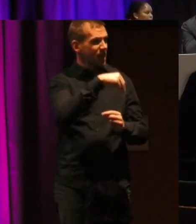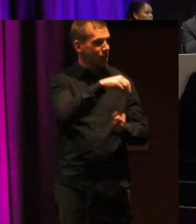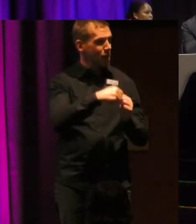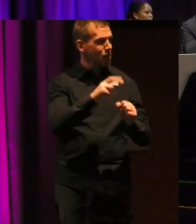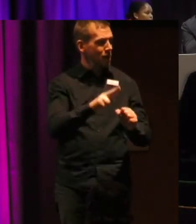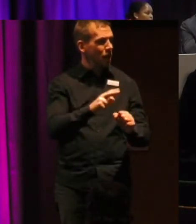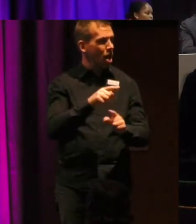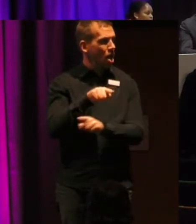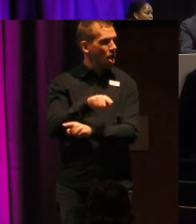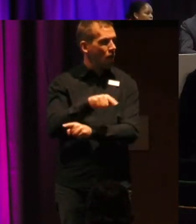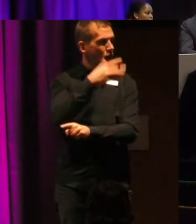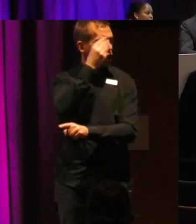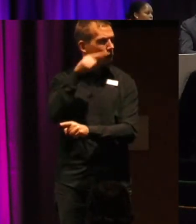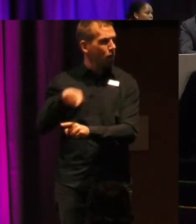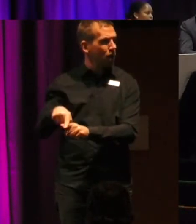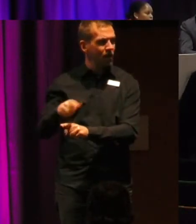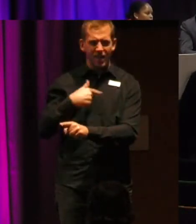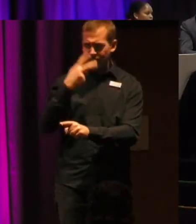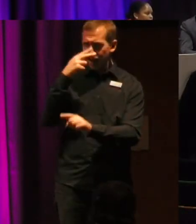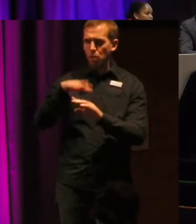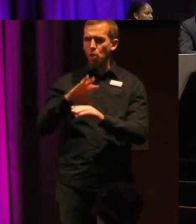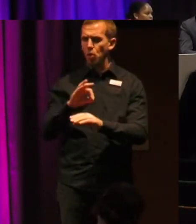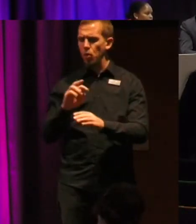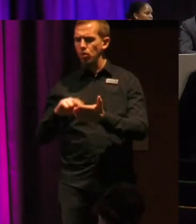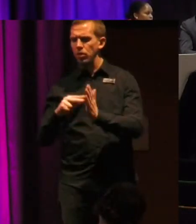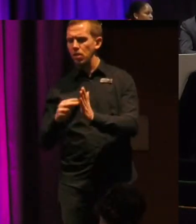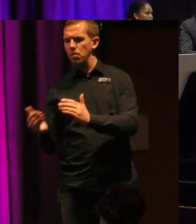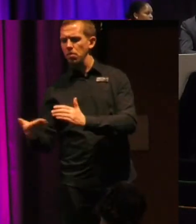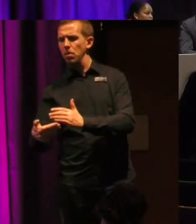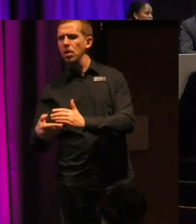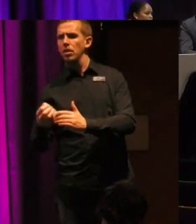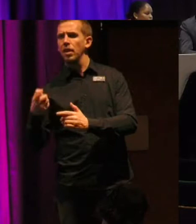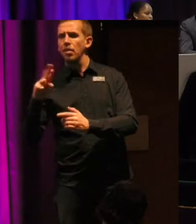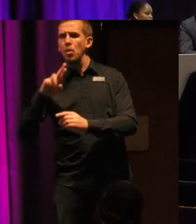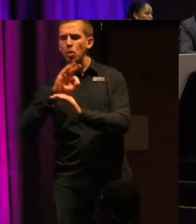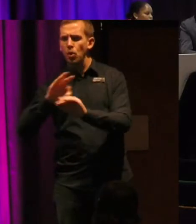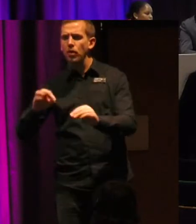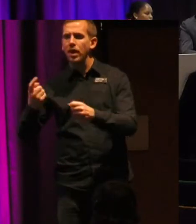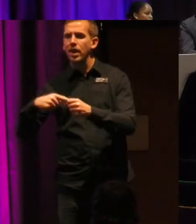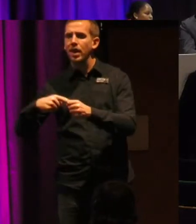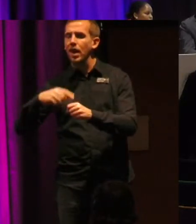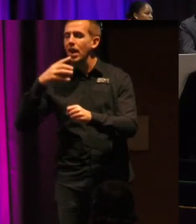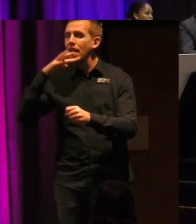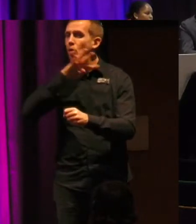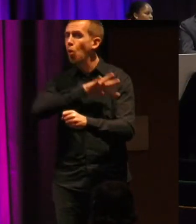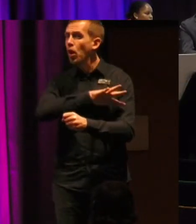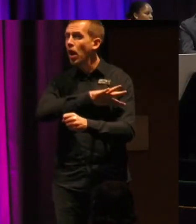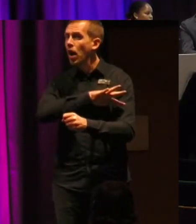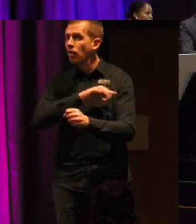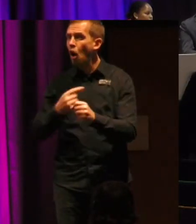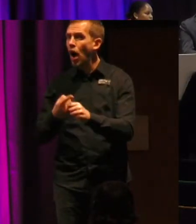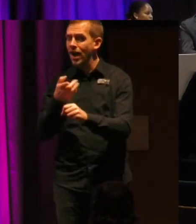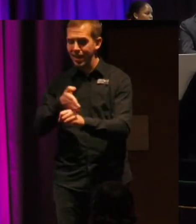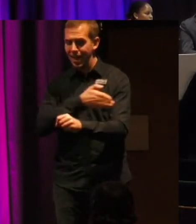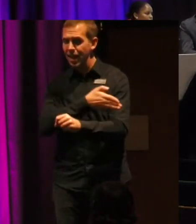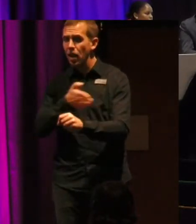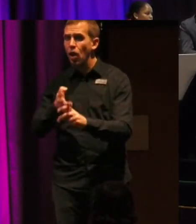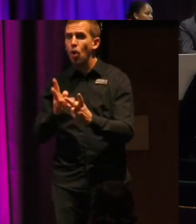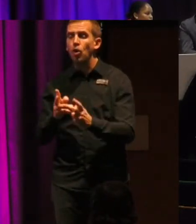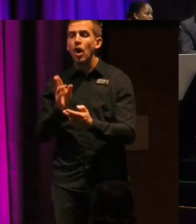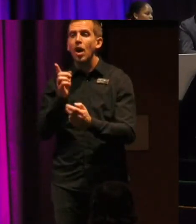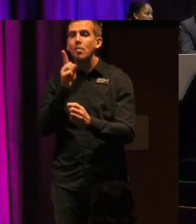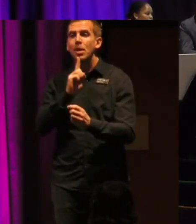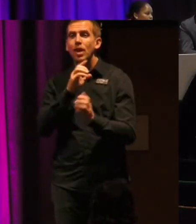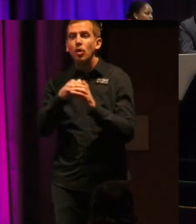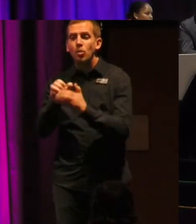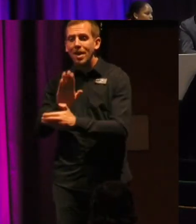looking at how our education system teaches about history, about what's happened in the past, but also about the rights of minorities.